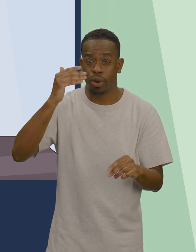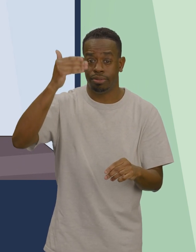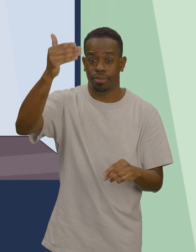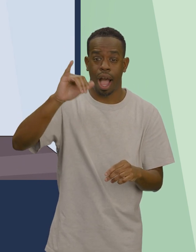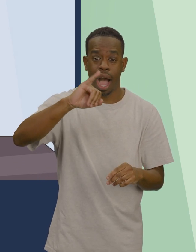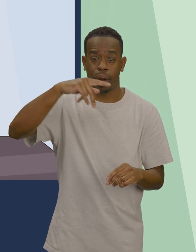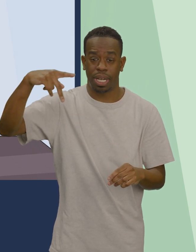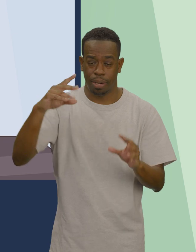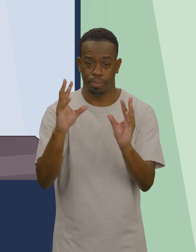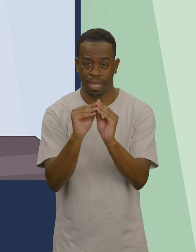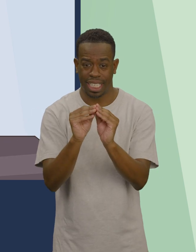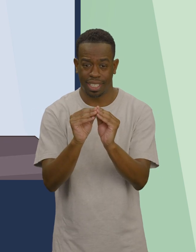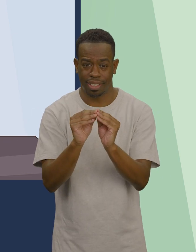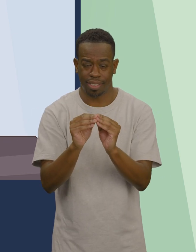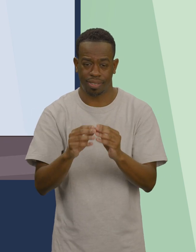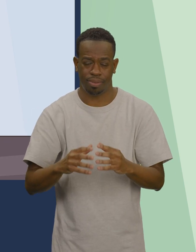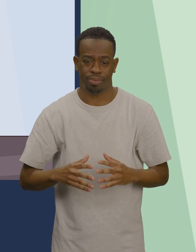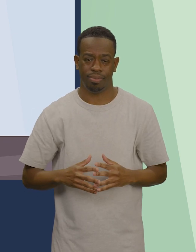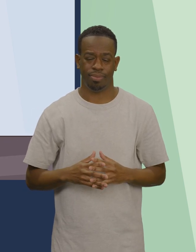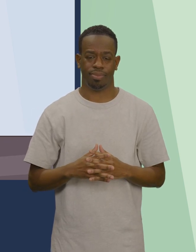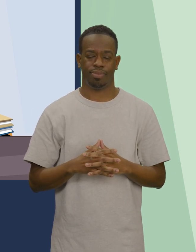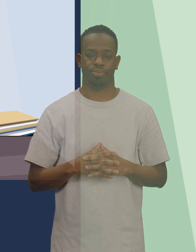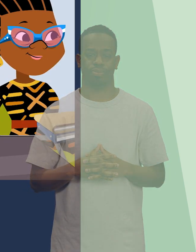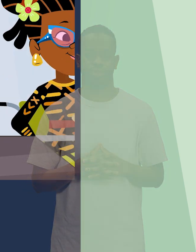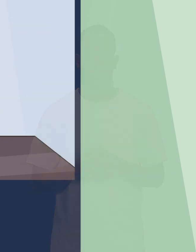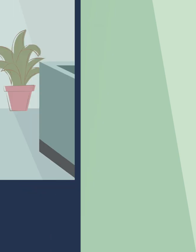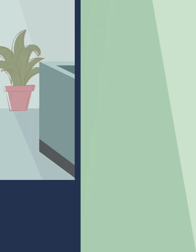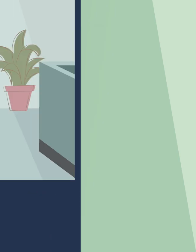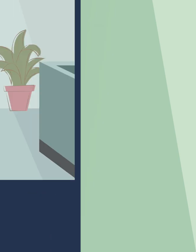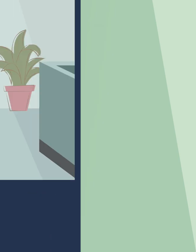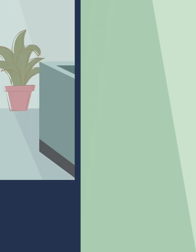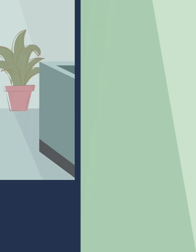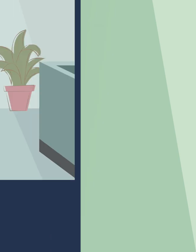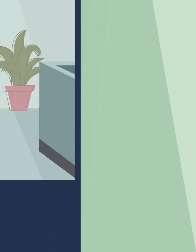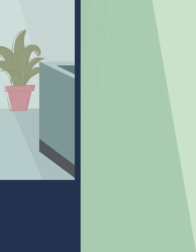get ready for an upcoming IPP meeting.